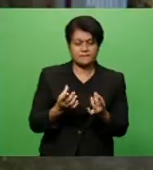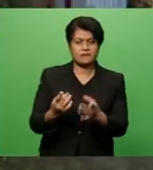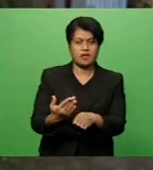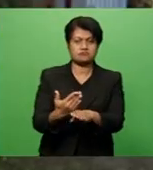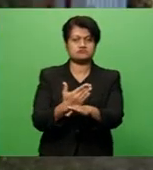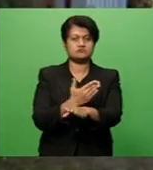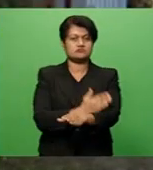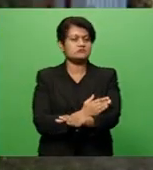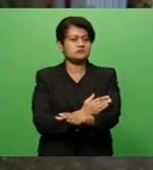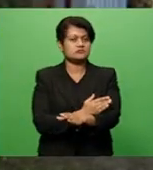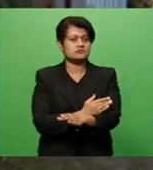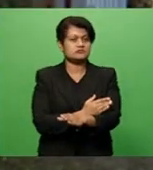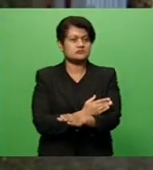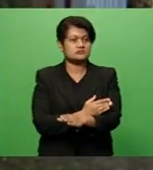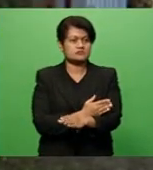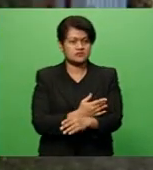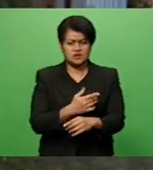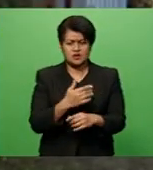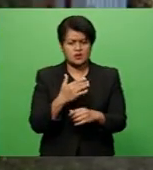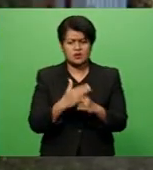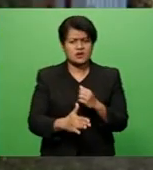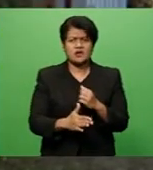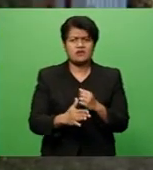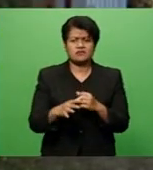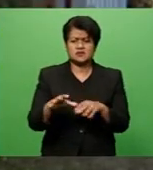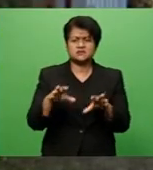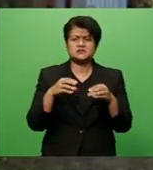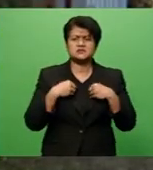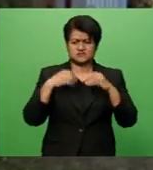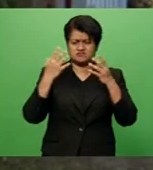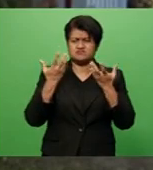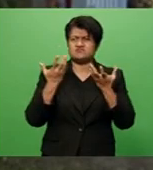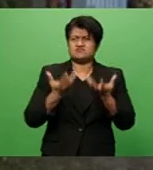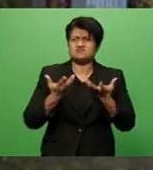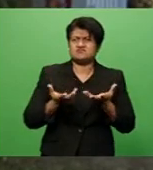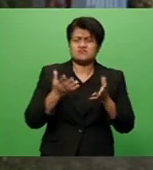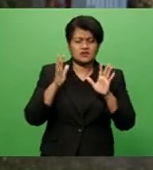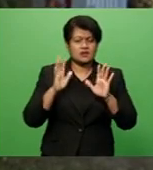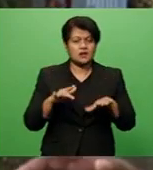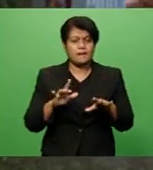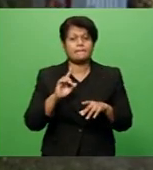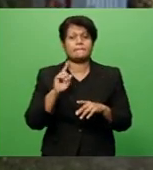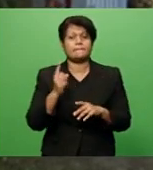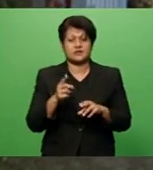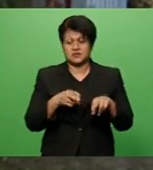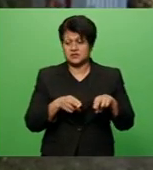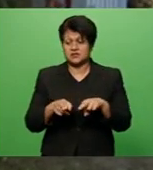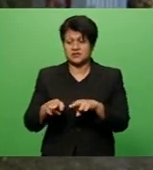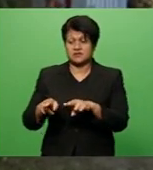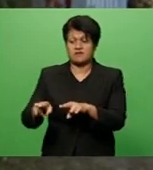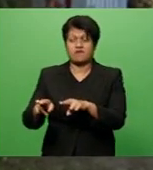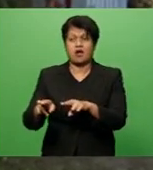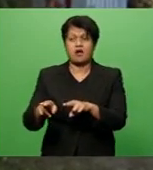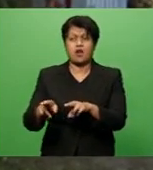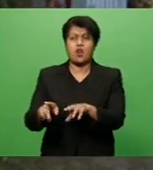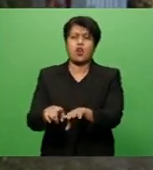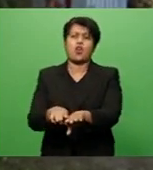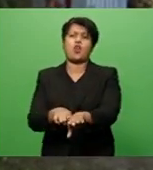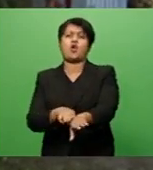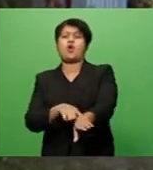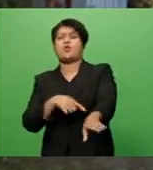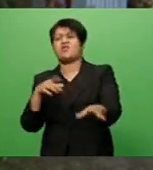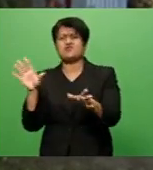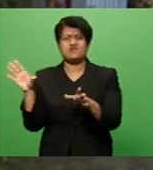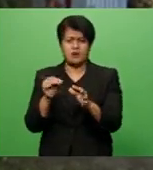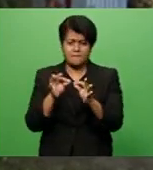accordingly. Actually, we did not receive much rain in Sigatoka in these places, but our river is long way from the side. So